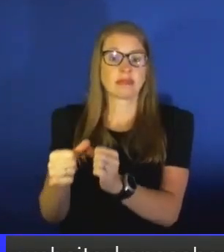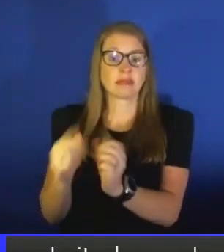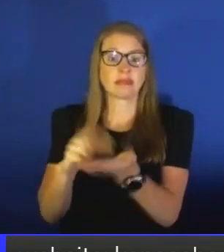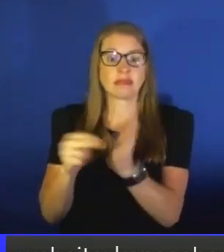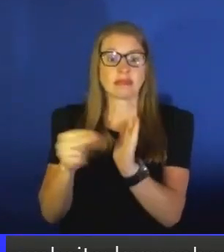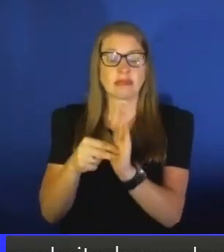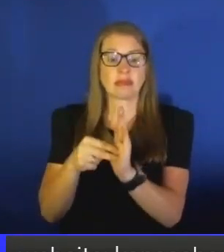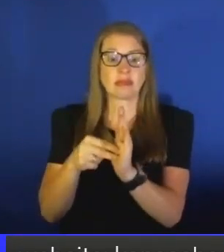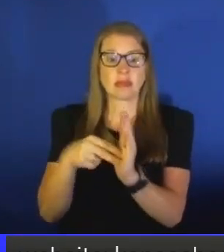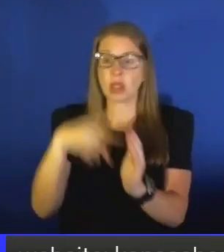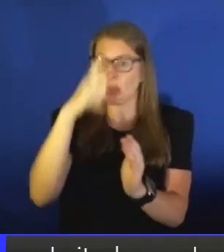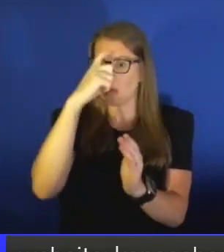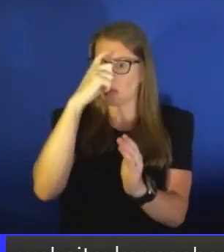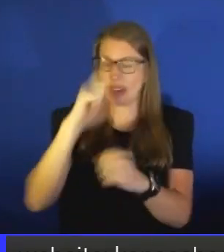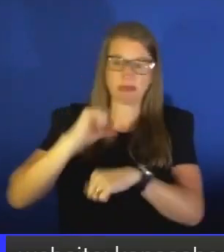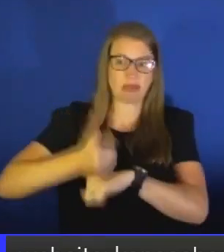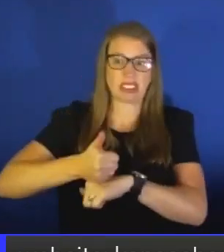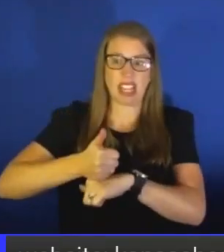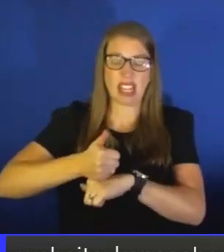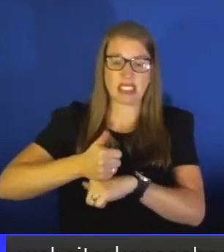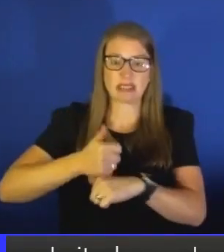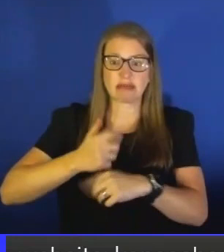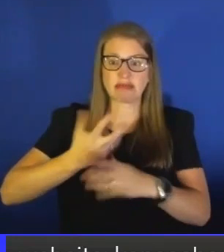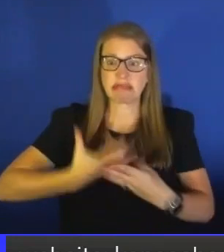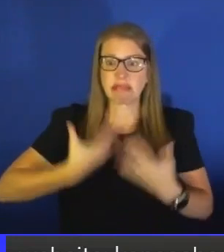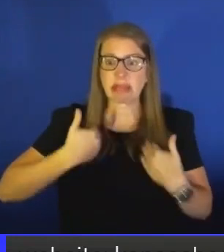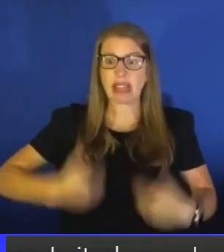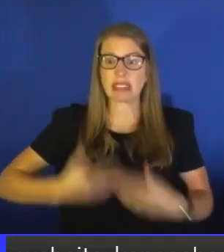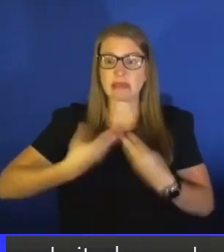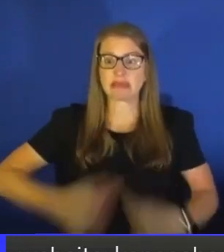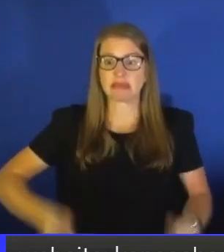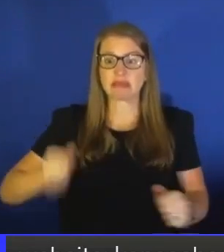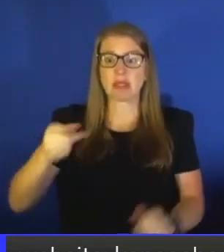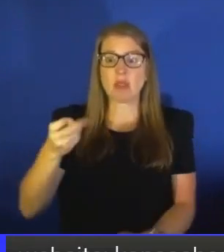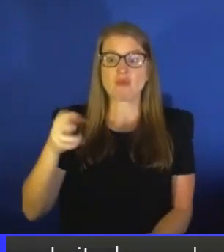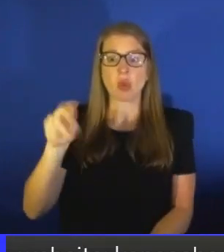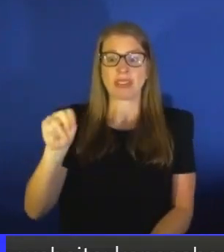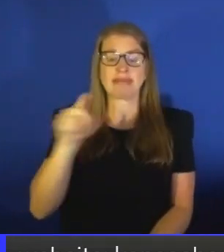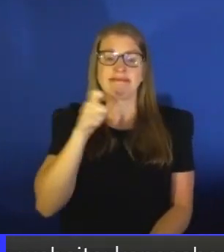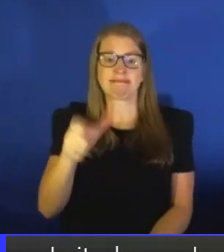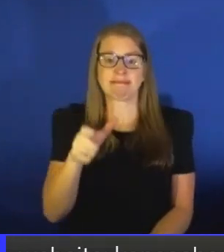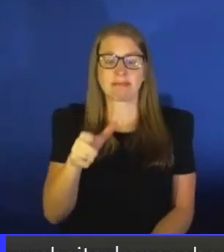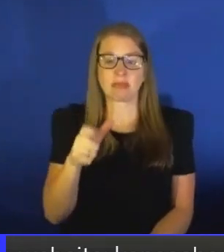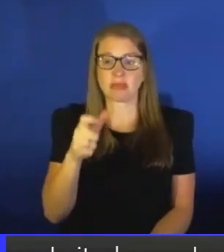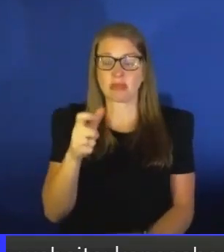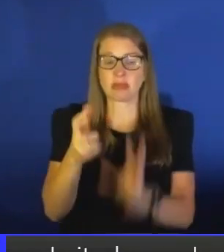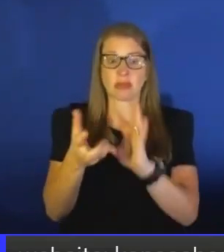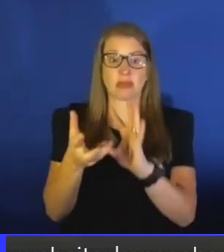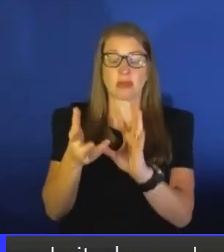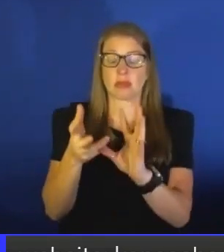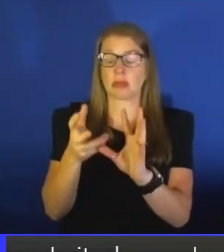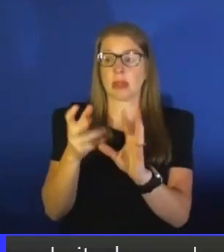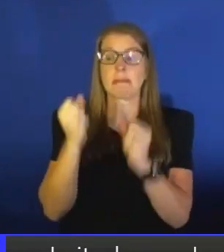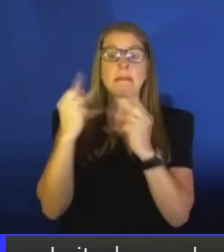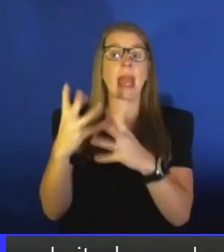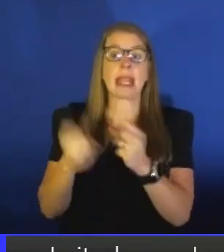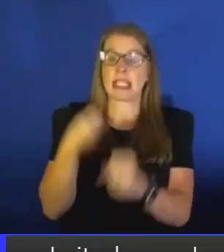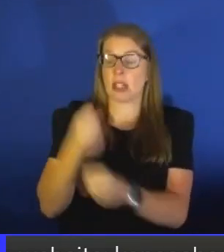brain's resetting? Like I said, we've looked at this magic time for total sleep for decades now, and it's almost